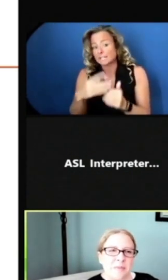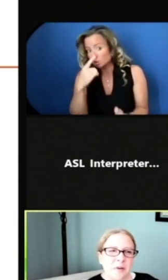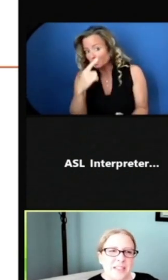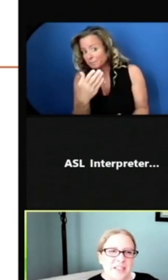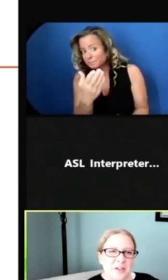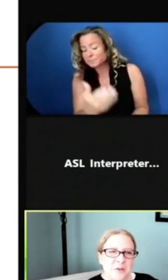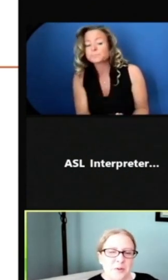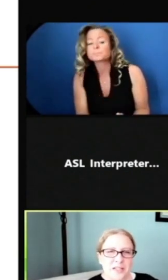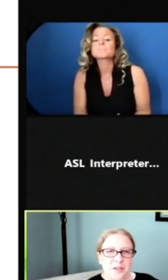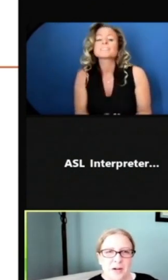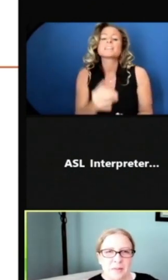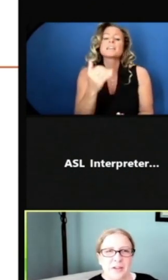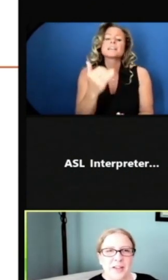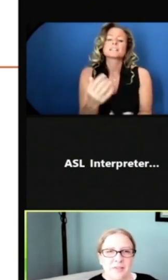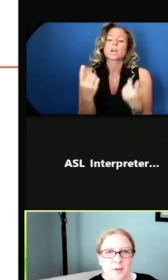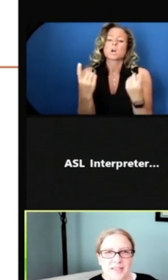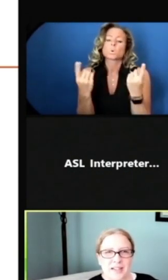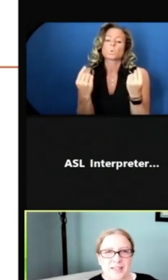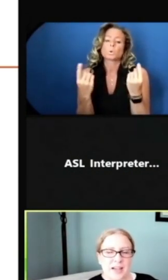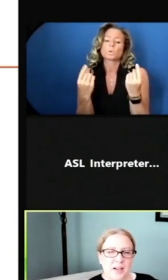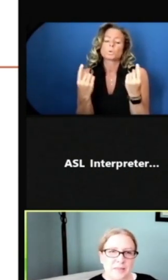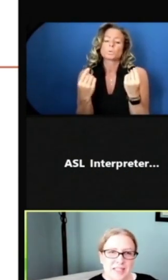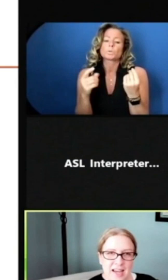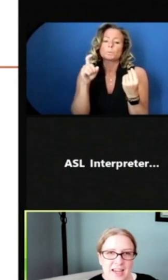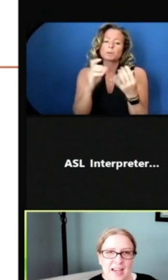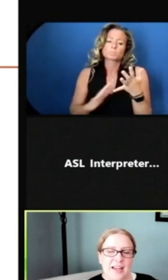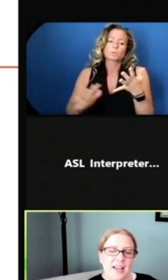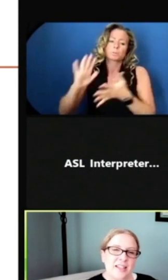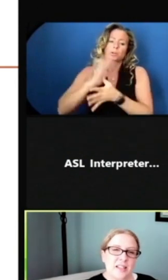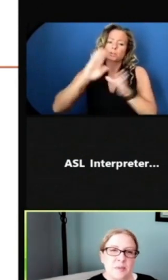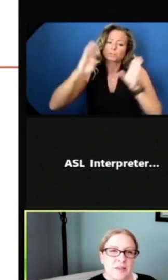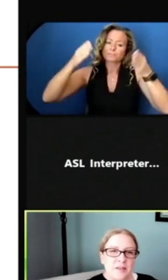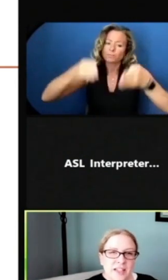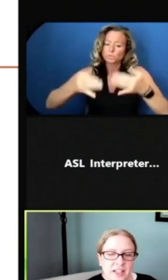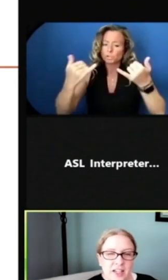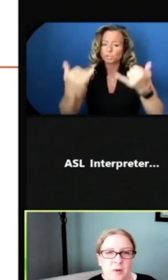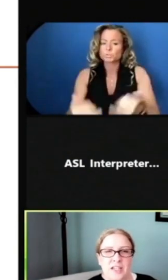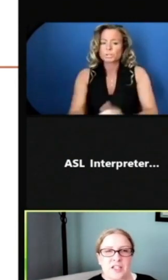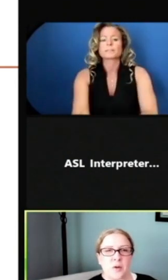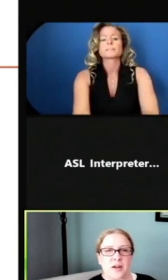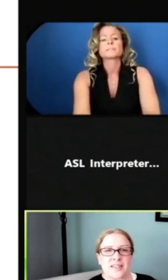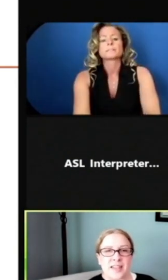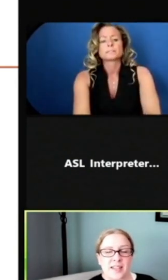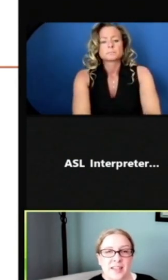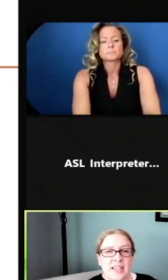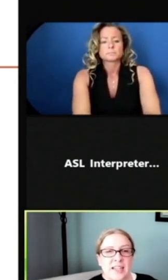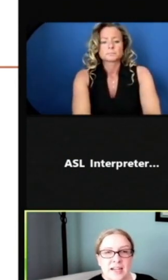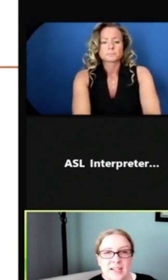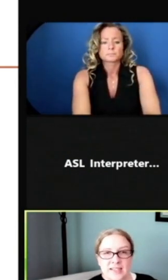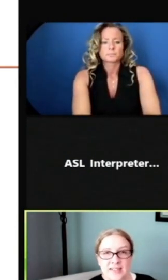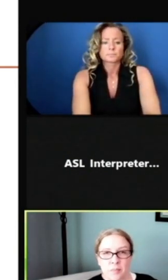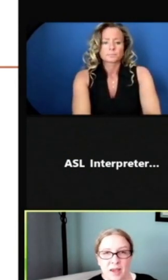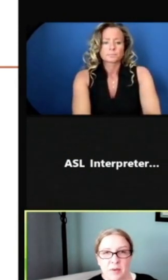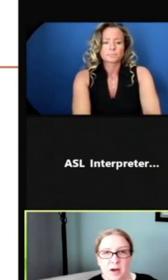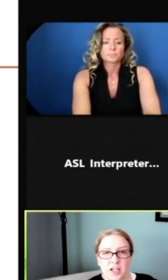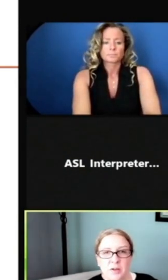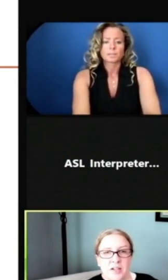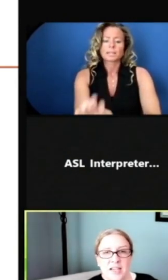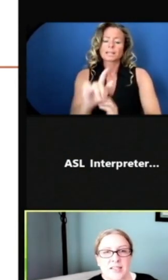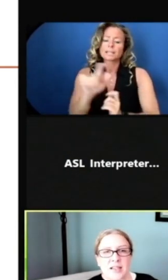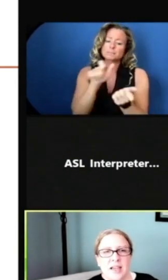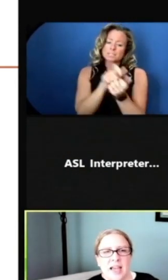This is what I'm going to primarily focus on today, and specifically going towards the need that exists in